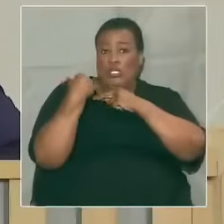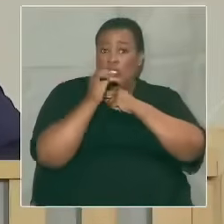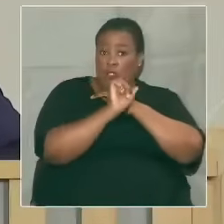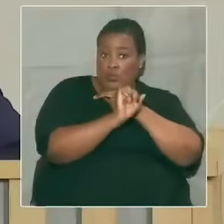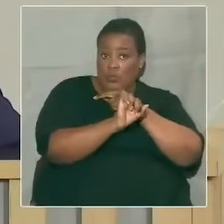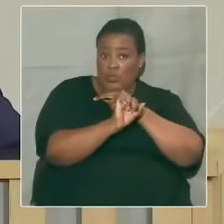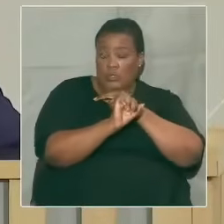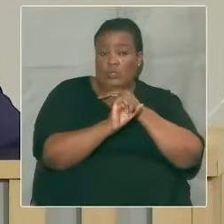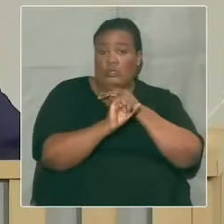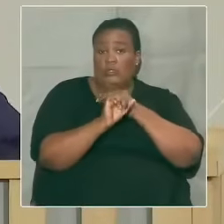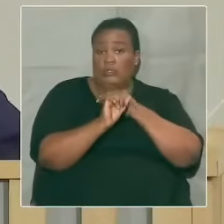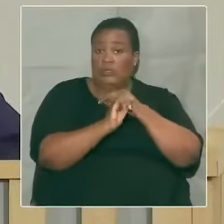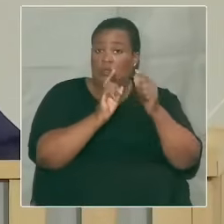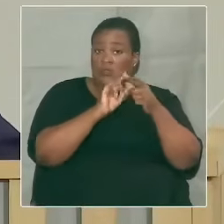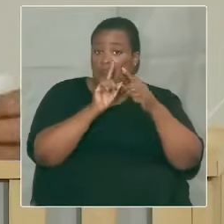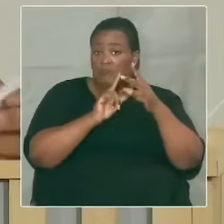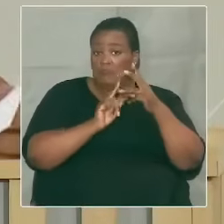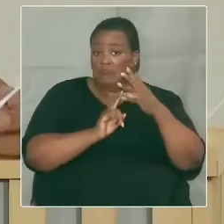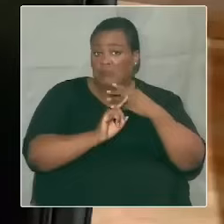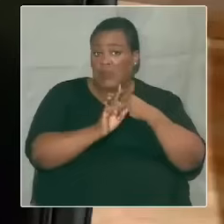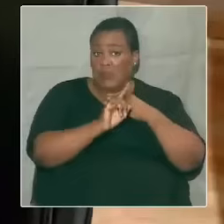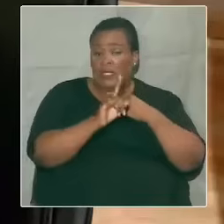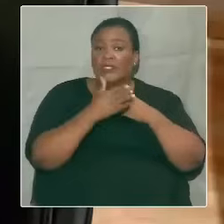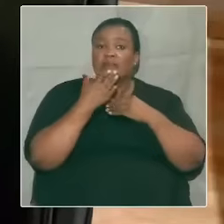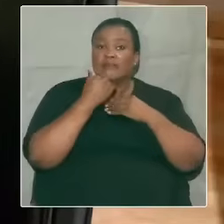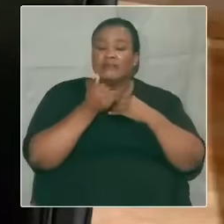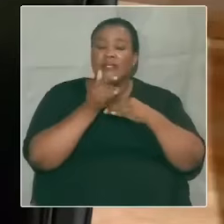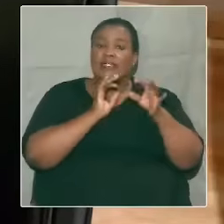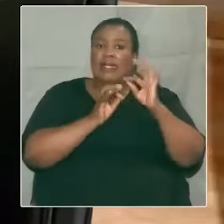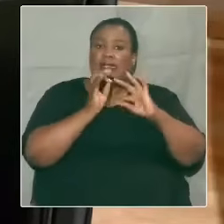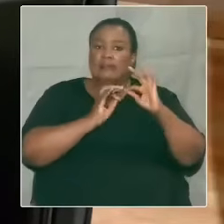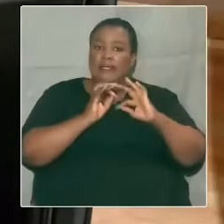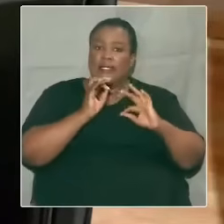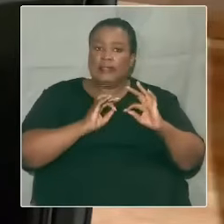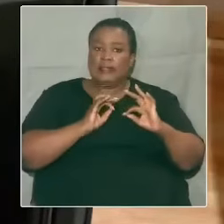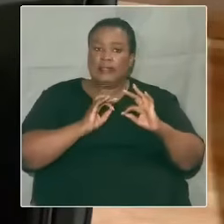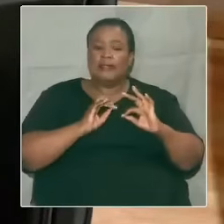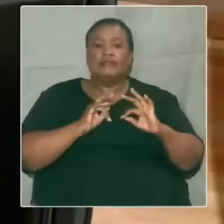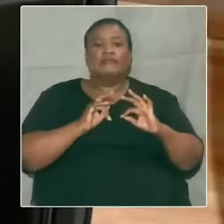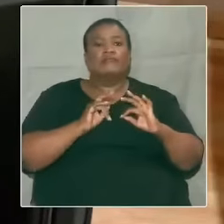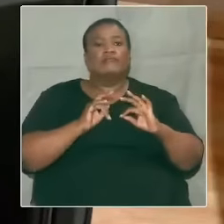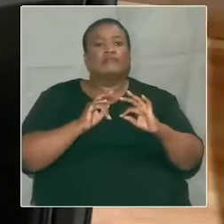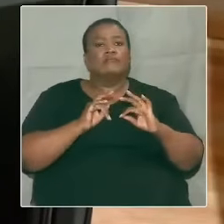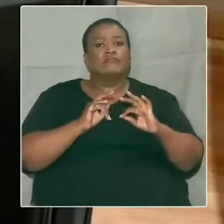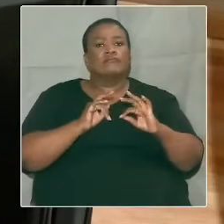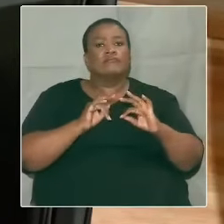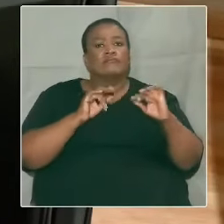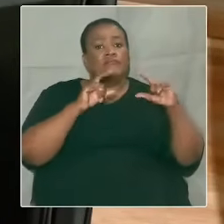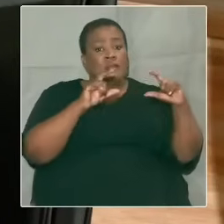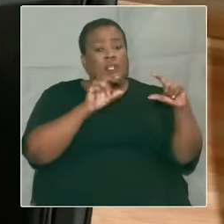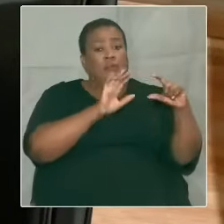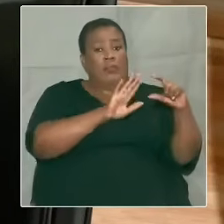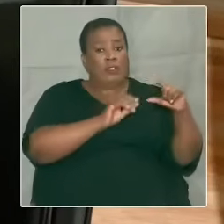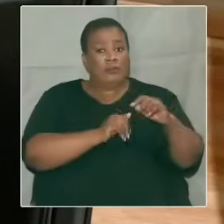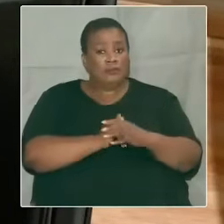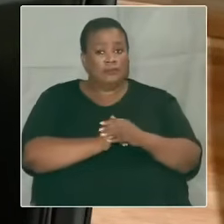or your responsibilities. So if I can just ask you to please take the Commission through that section.